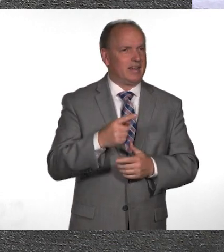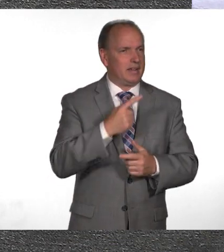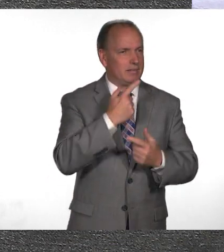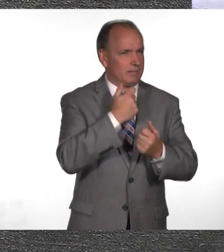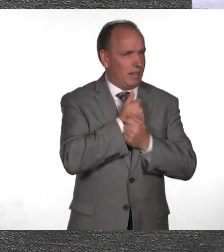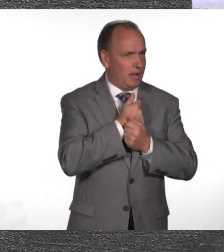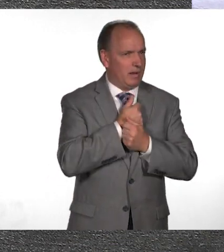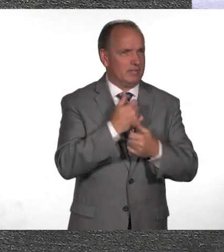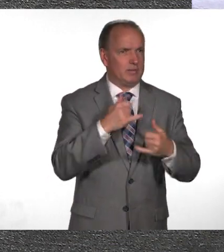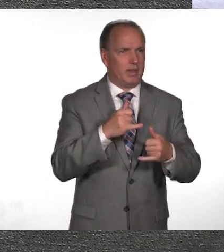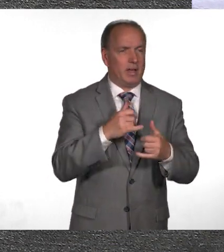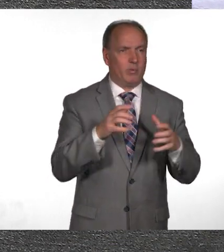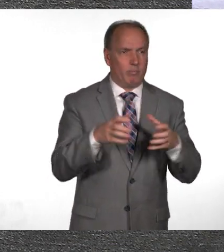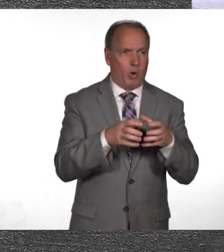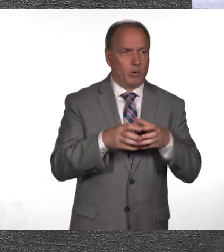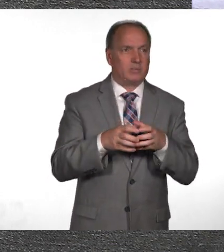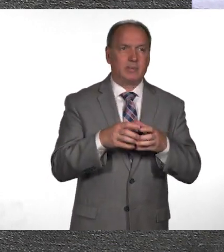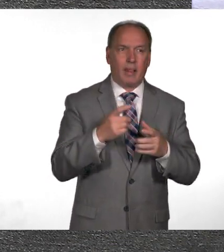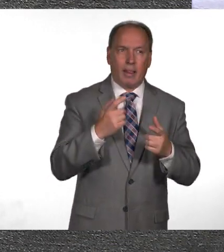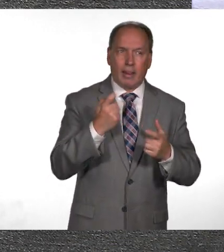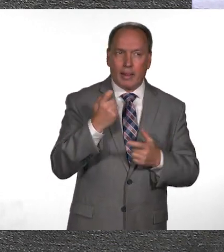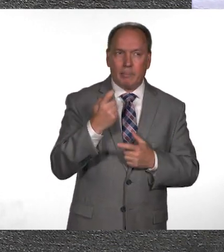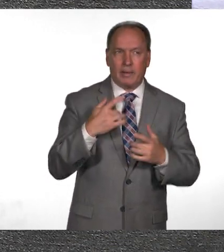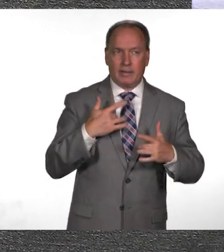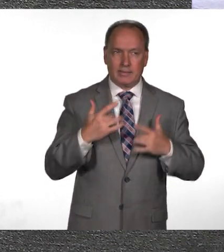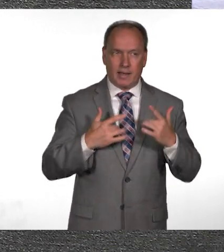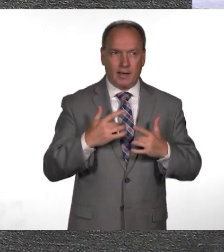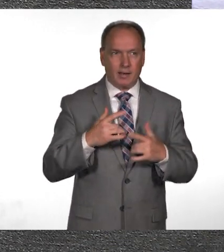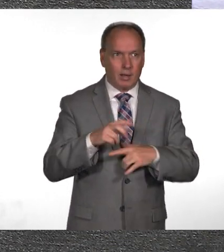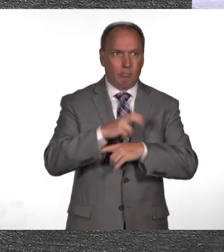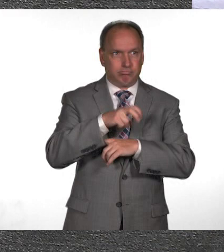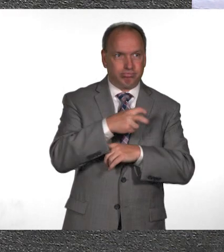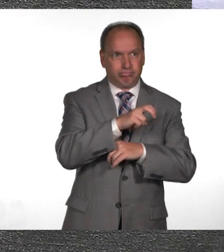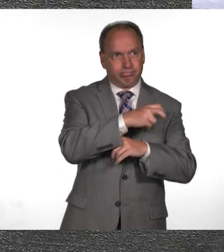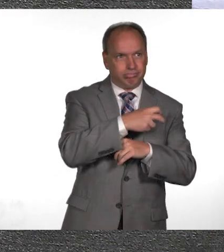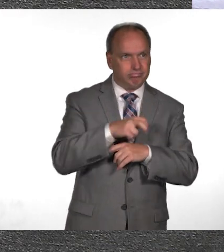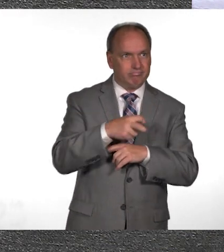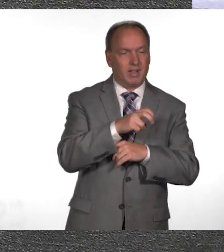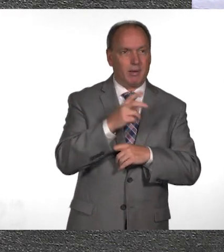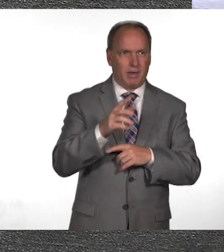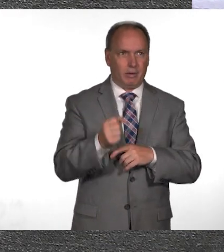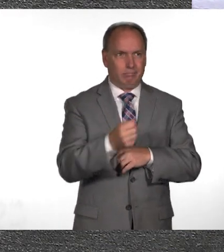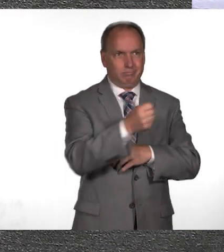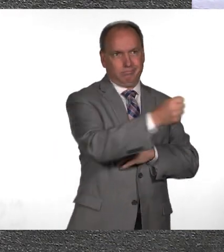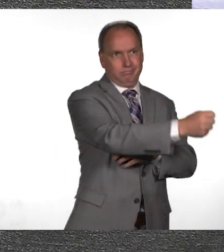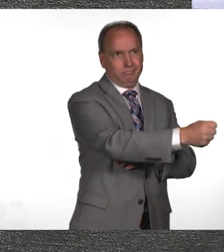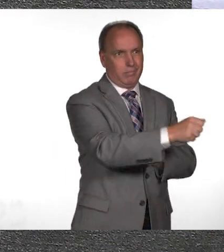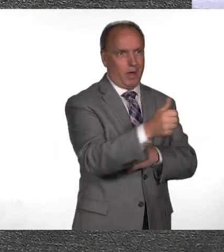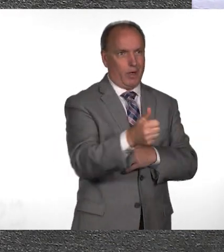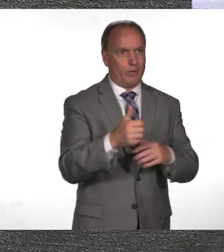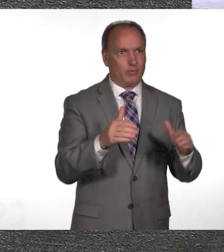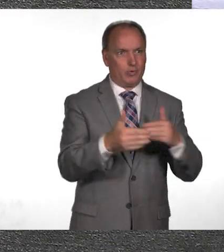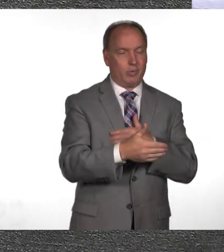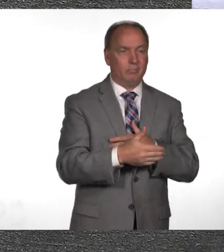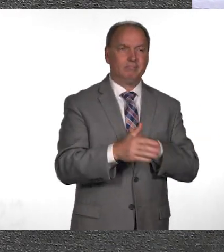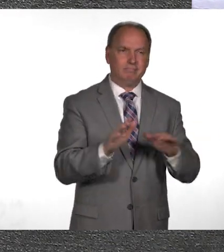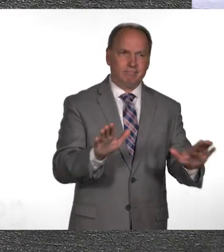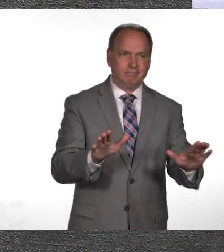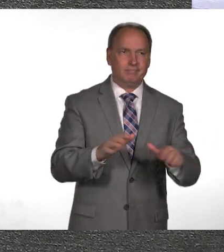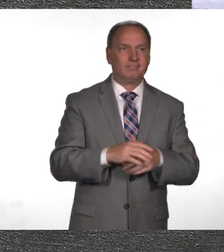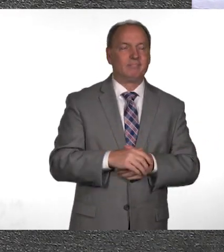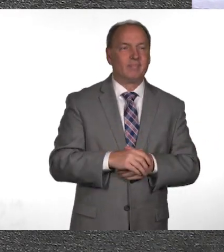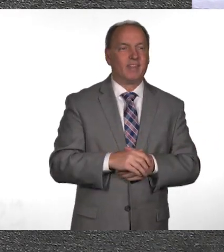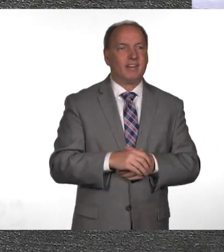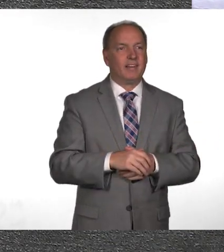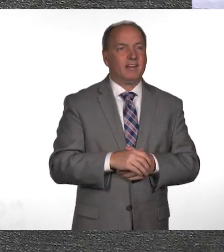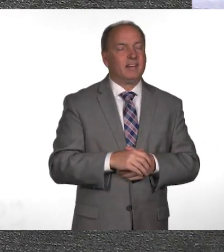loves to play with balls. He gets a little excited, so we might have to put him in the other room if he gets carried away. But hopefully he'll be all right.